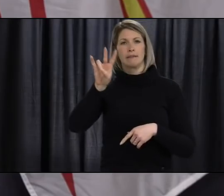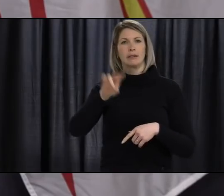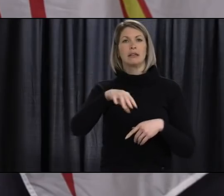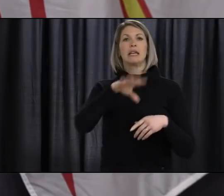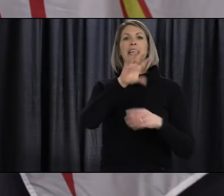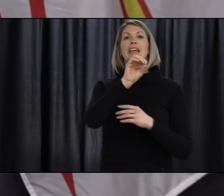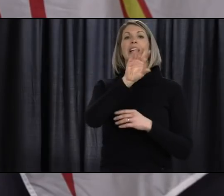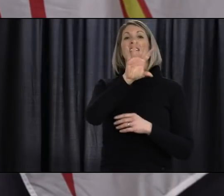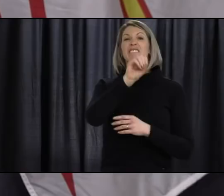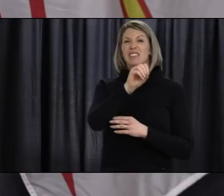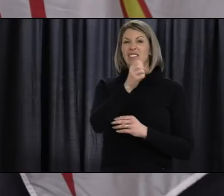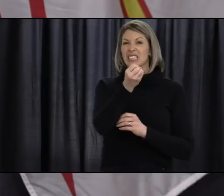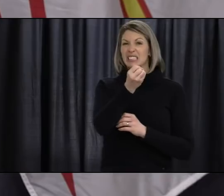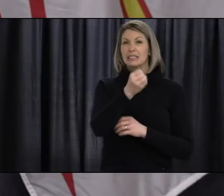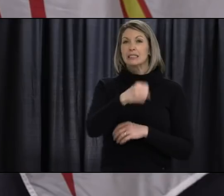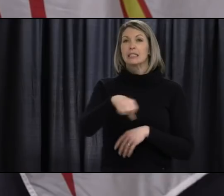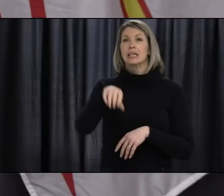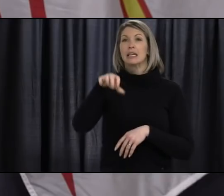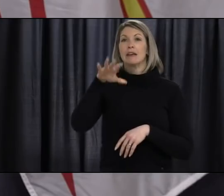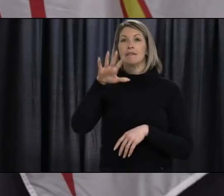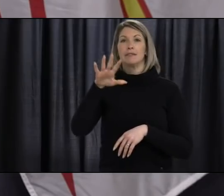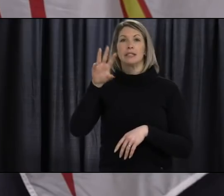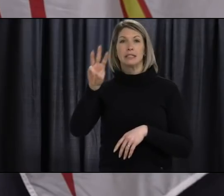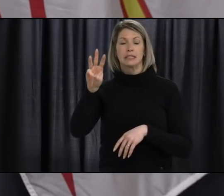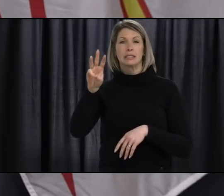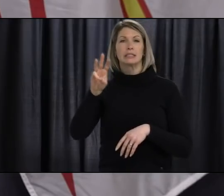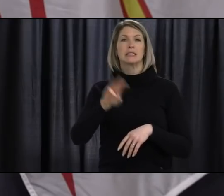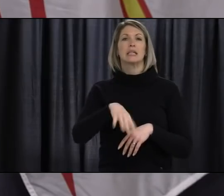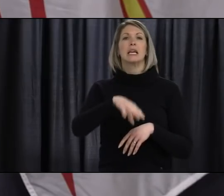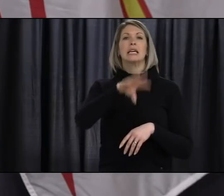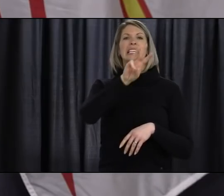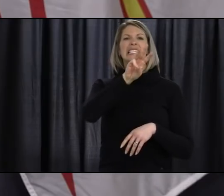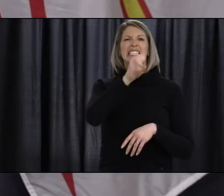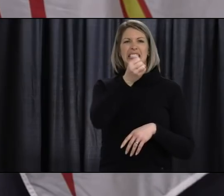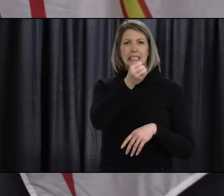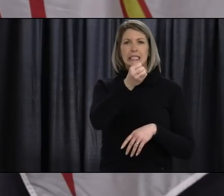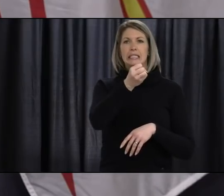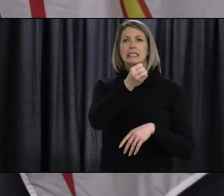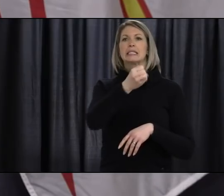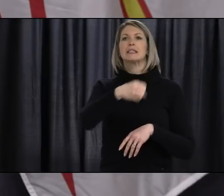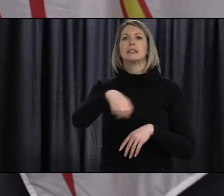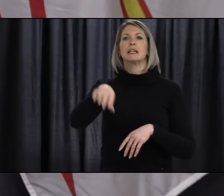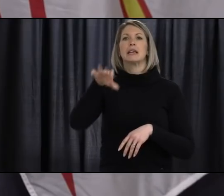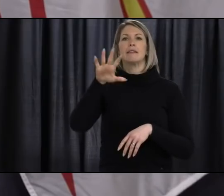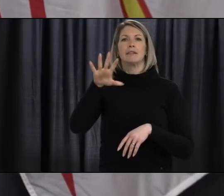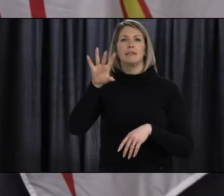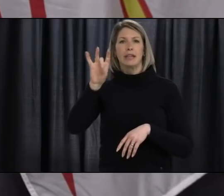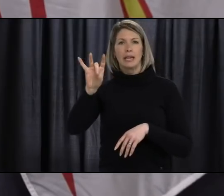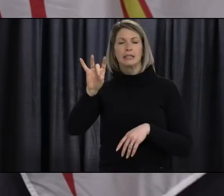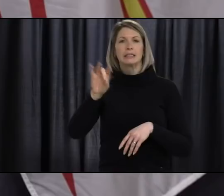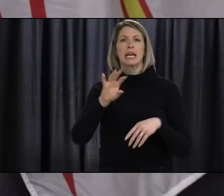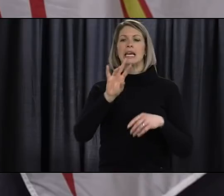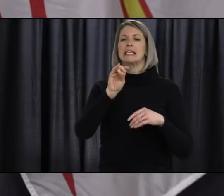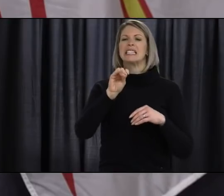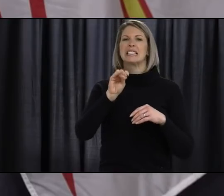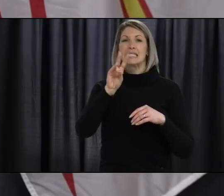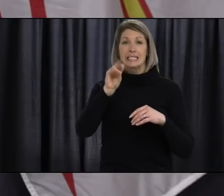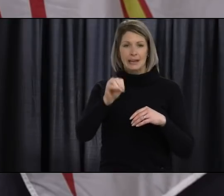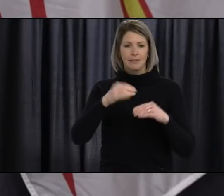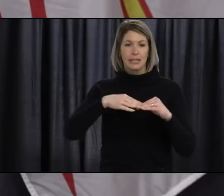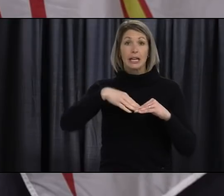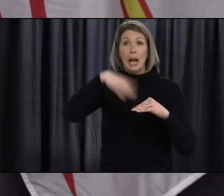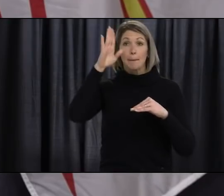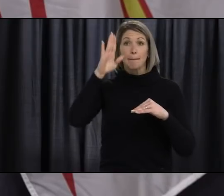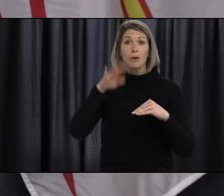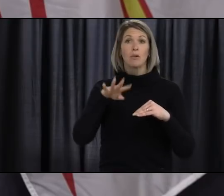and 49, 56 between 50 and 59, 58 between 60 and 69,